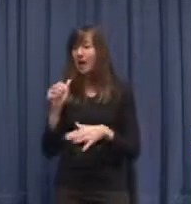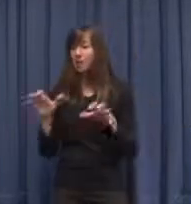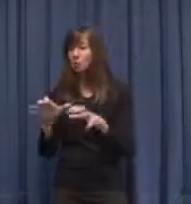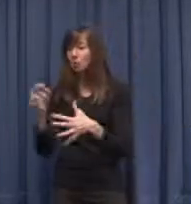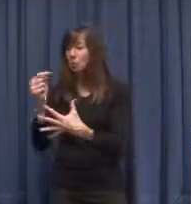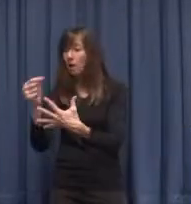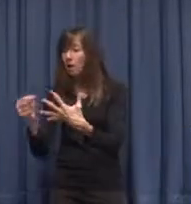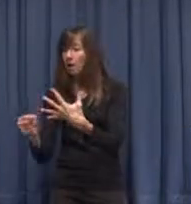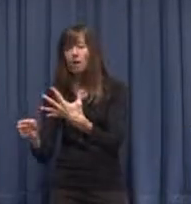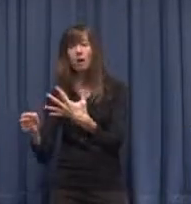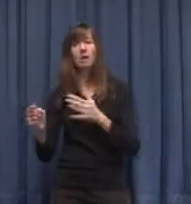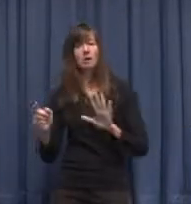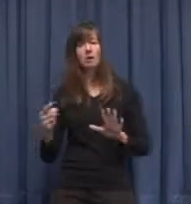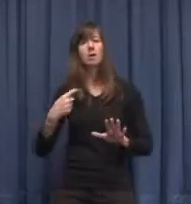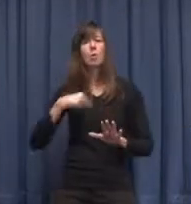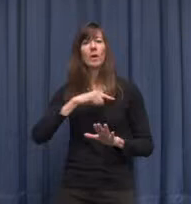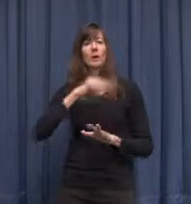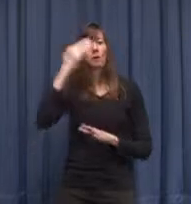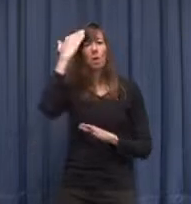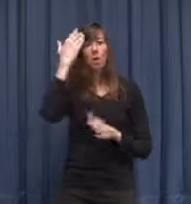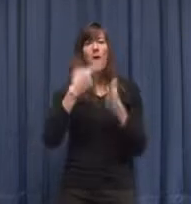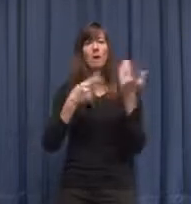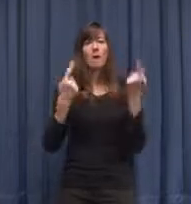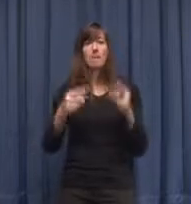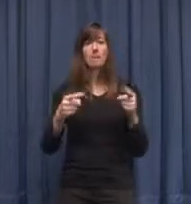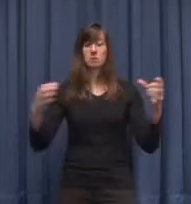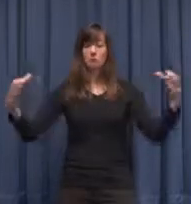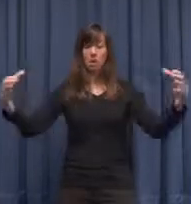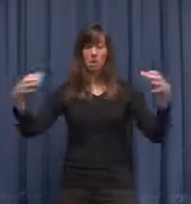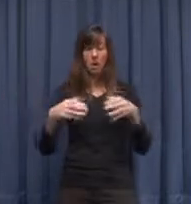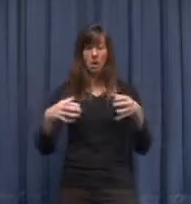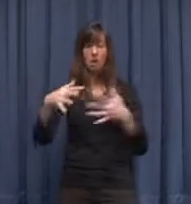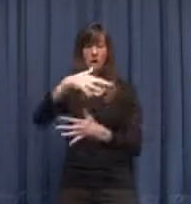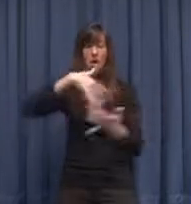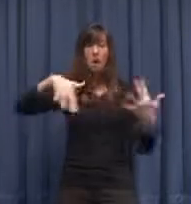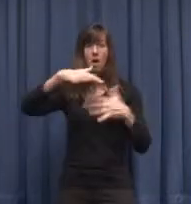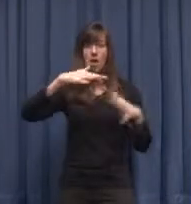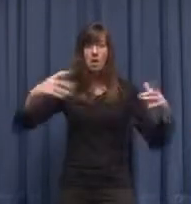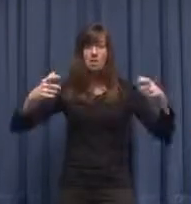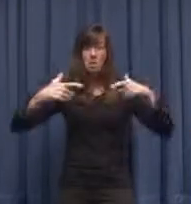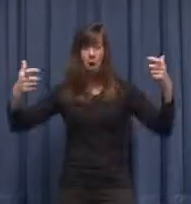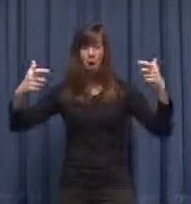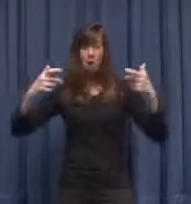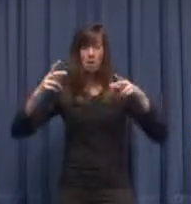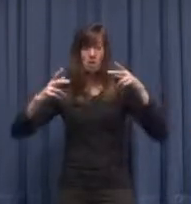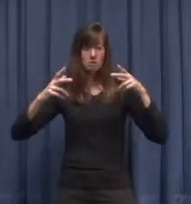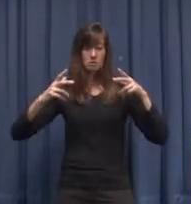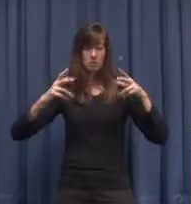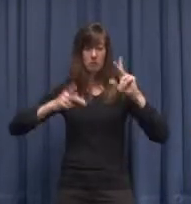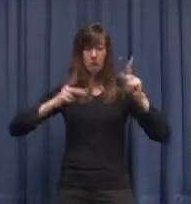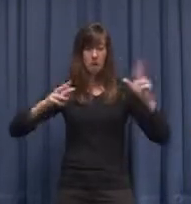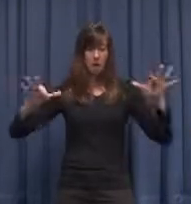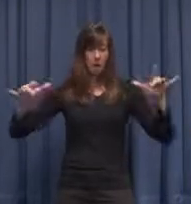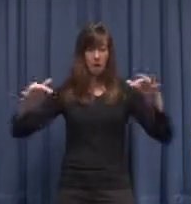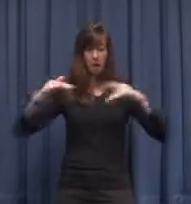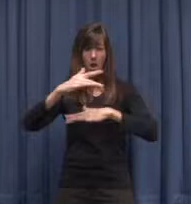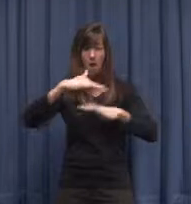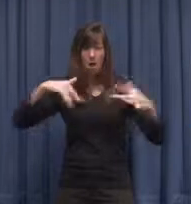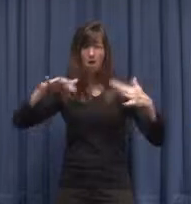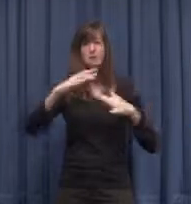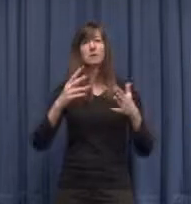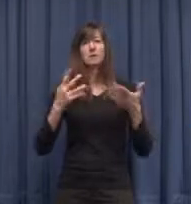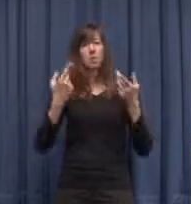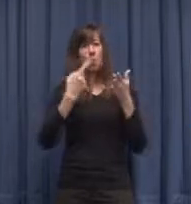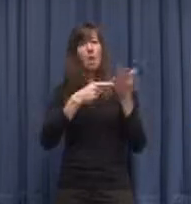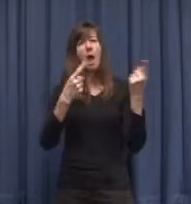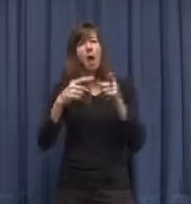getting together in big groups, as hard as that might be. So please think about that as you're making your final Thanksgiving plans.